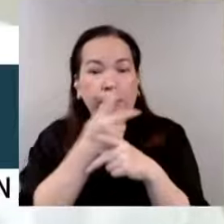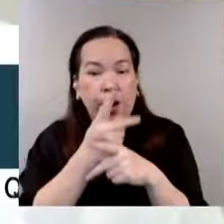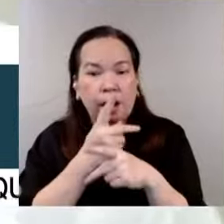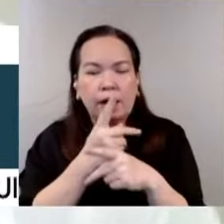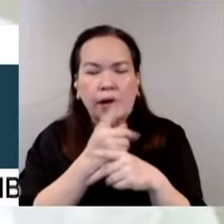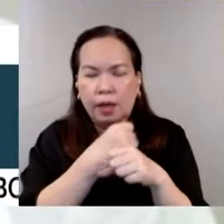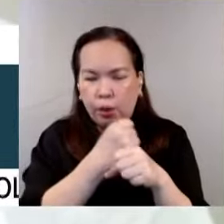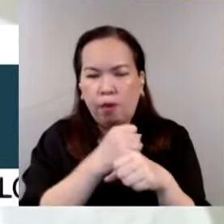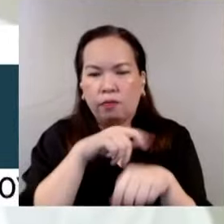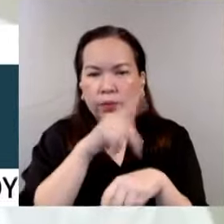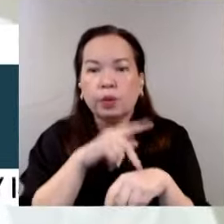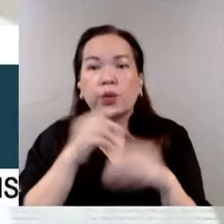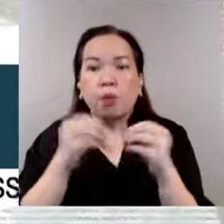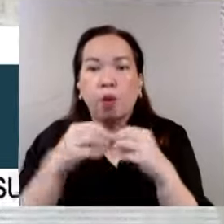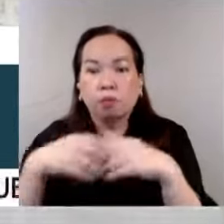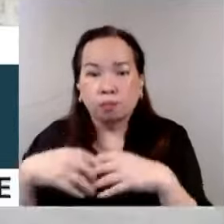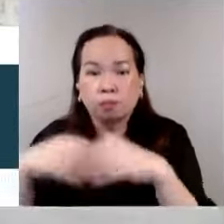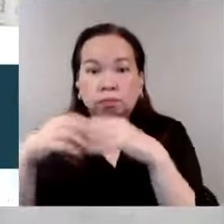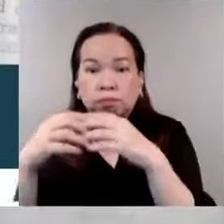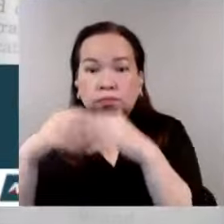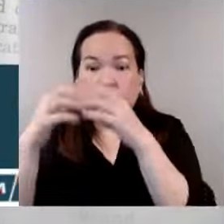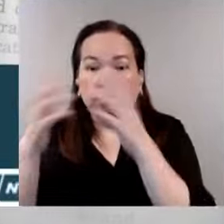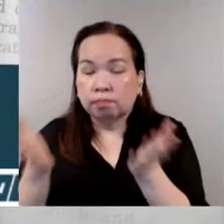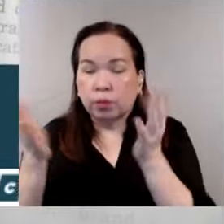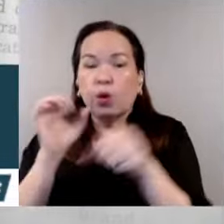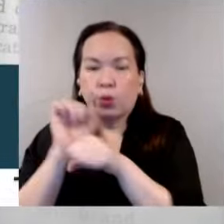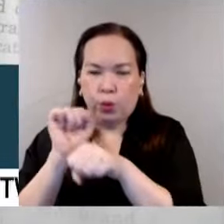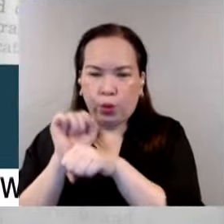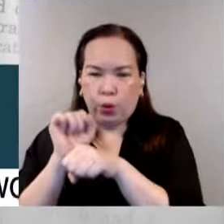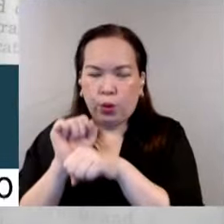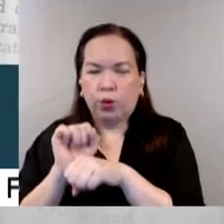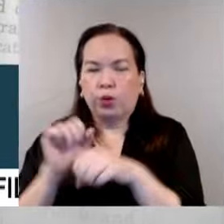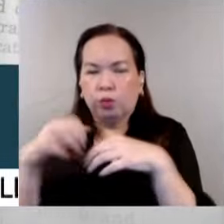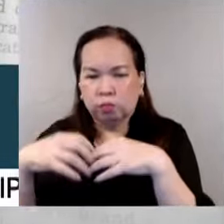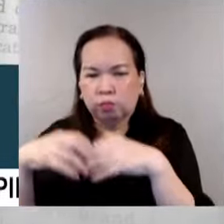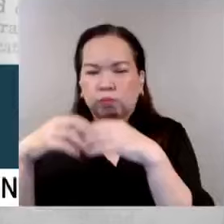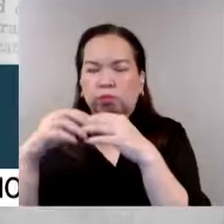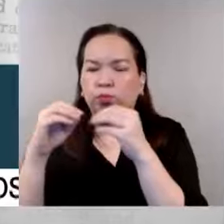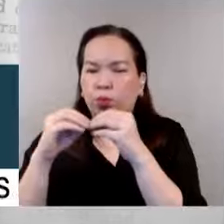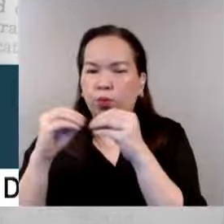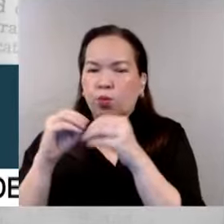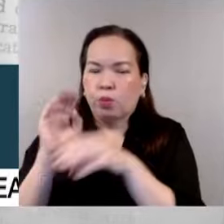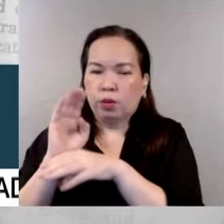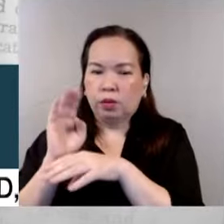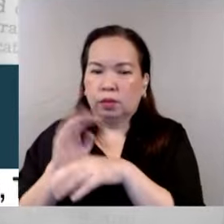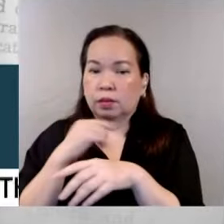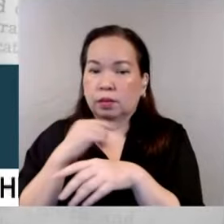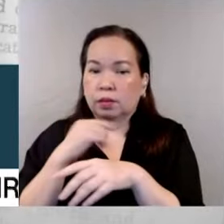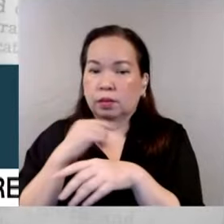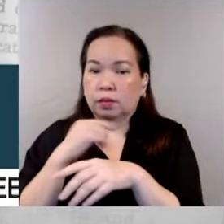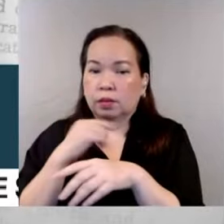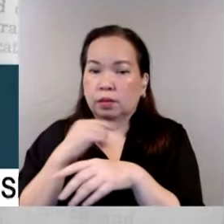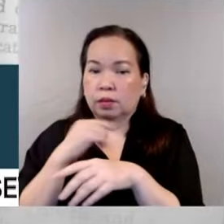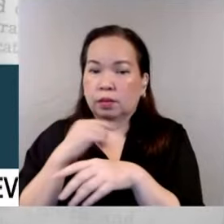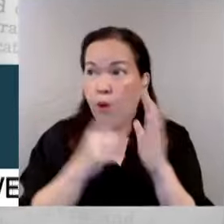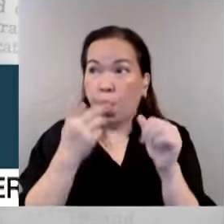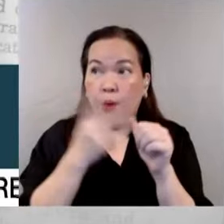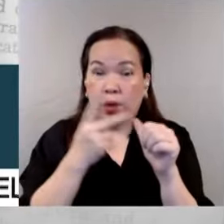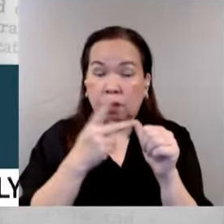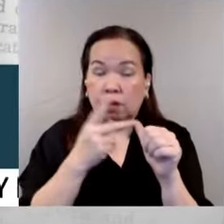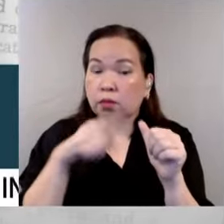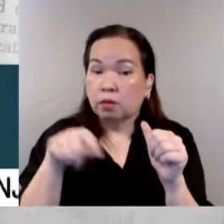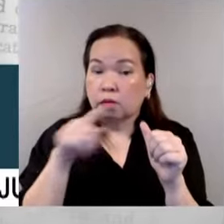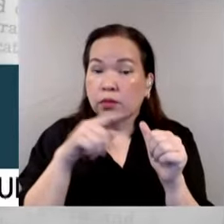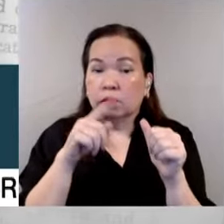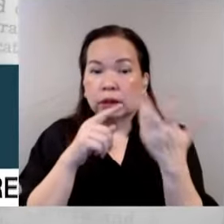jobs and better industries. Under the new law, priority for Philippine products and services in sectors covered by the Tatak